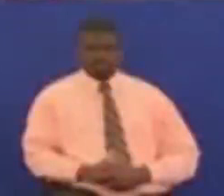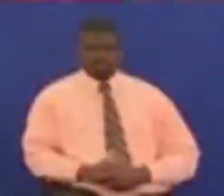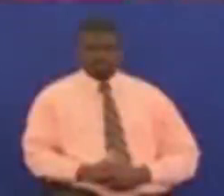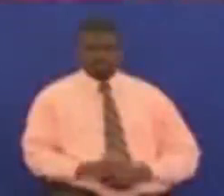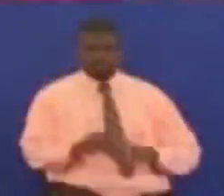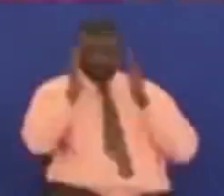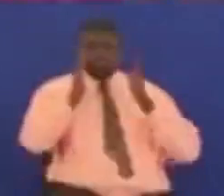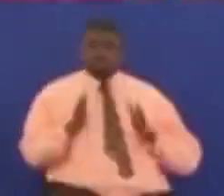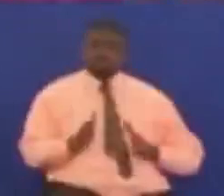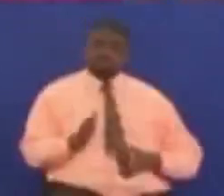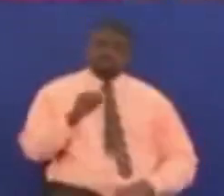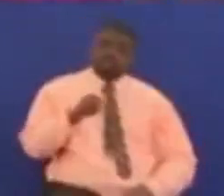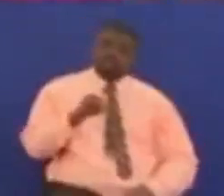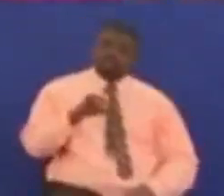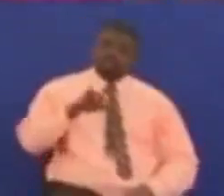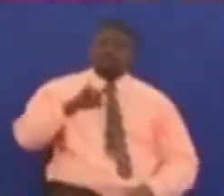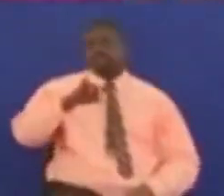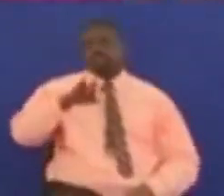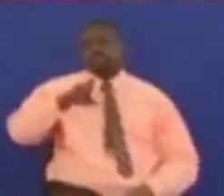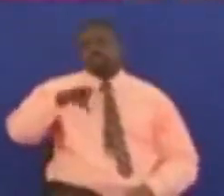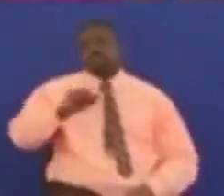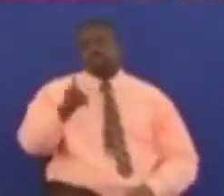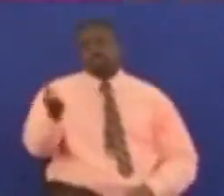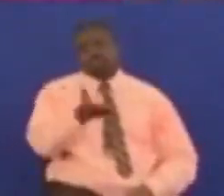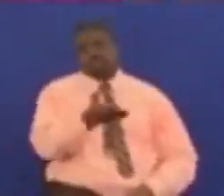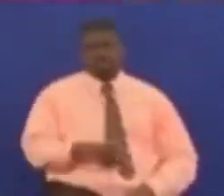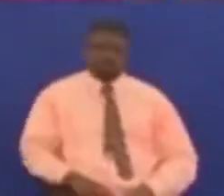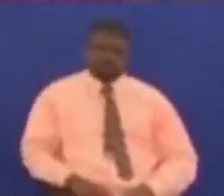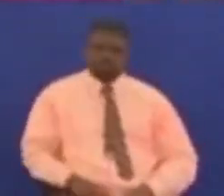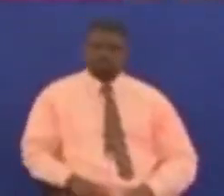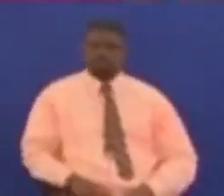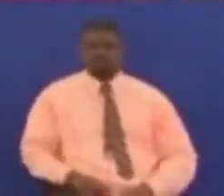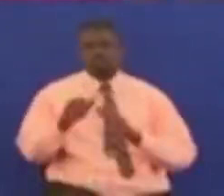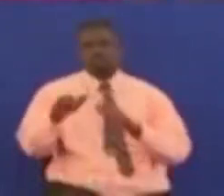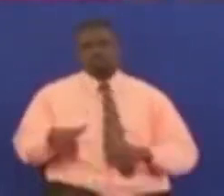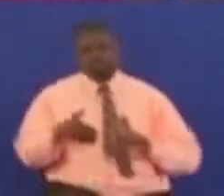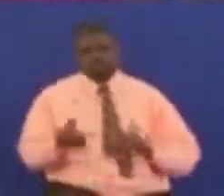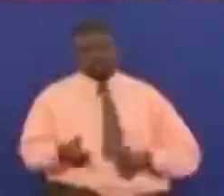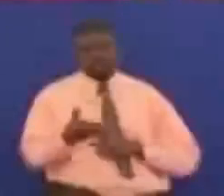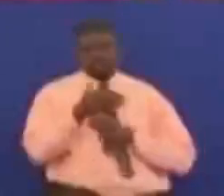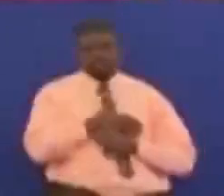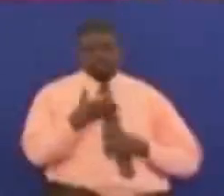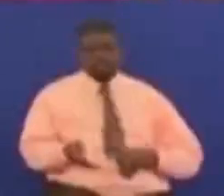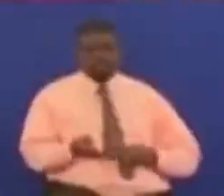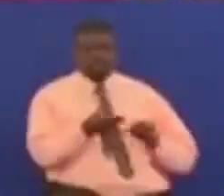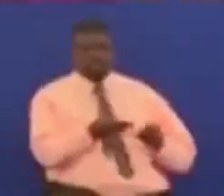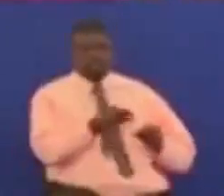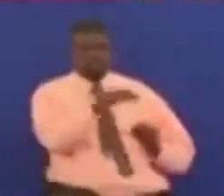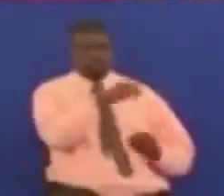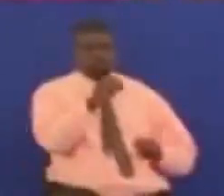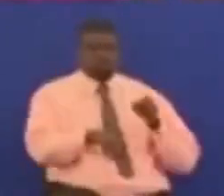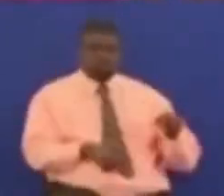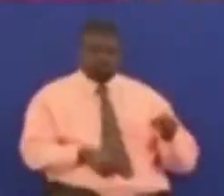Mr. James Kinyasi Milia, you're welcome to the parliament, and before you are the voters